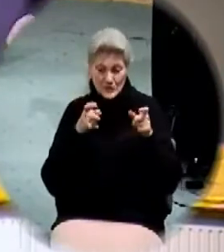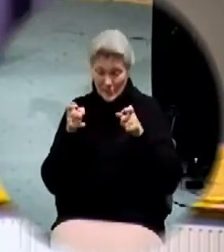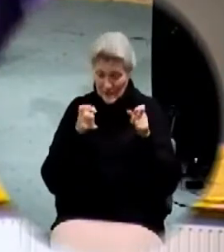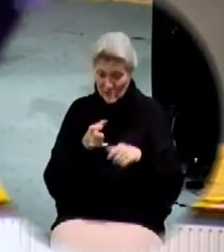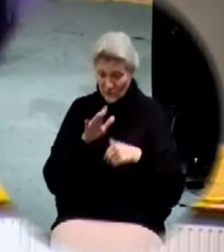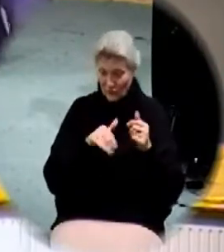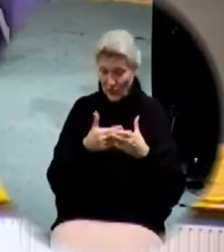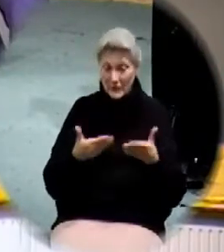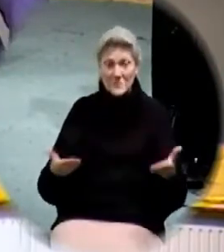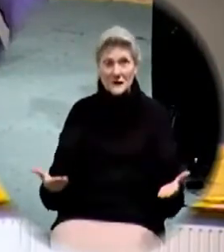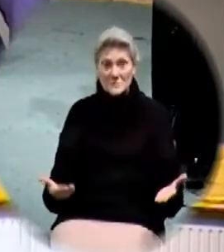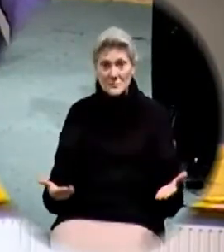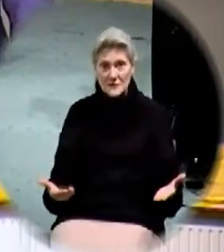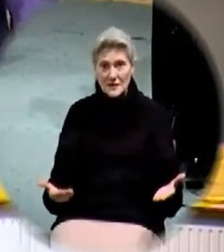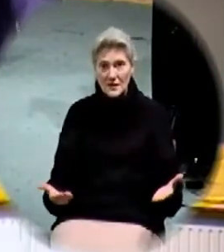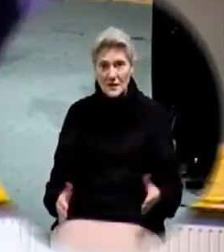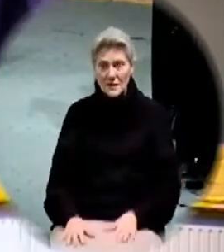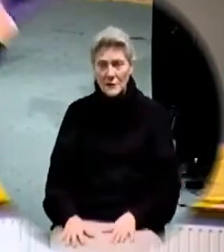so